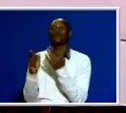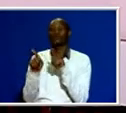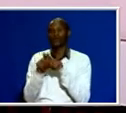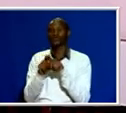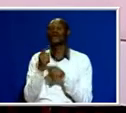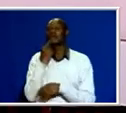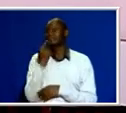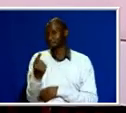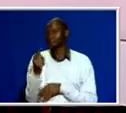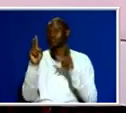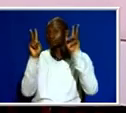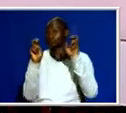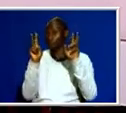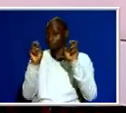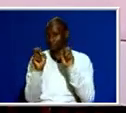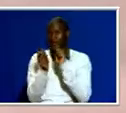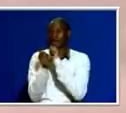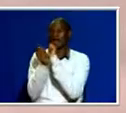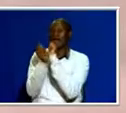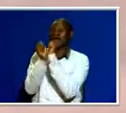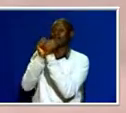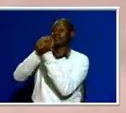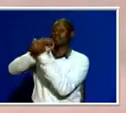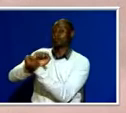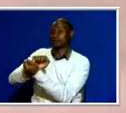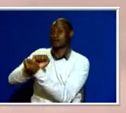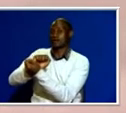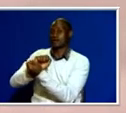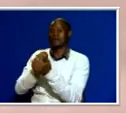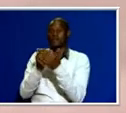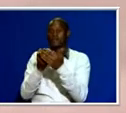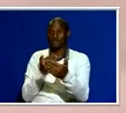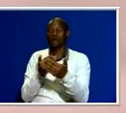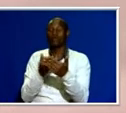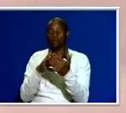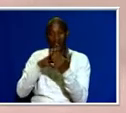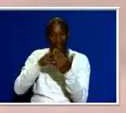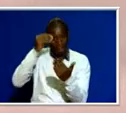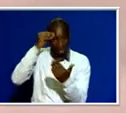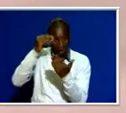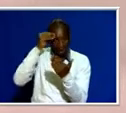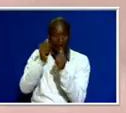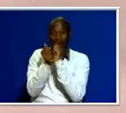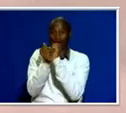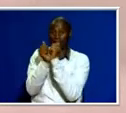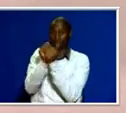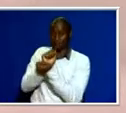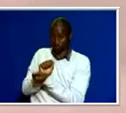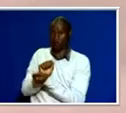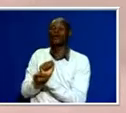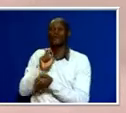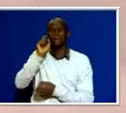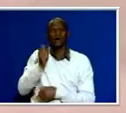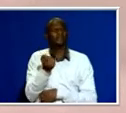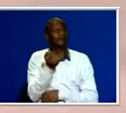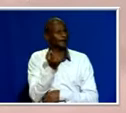earlier, our topic is adaptation. And before we look at adaptation, we must